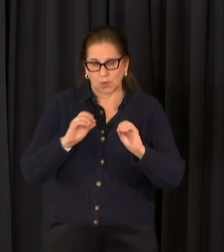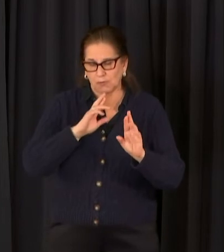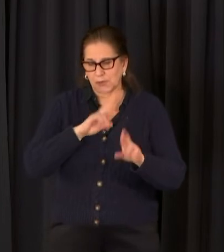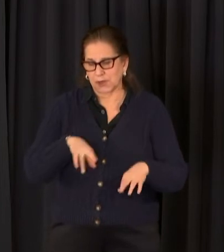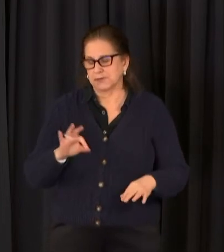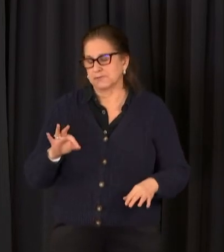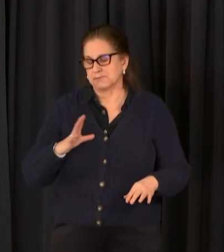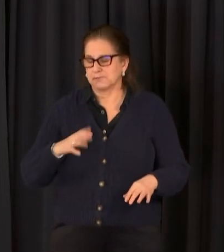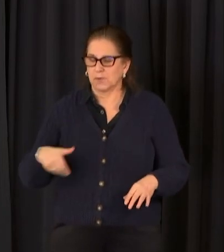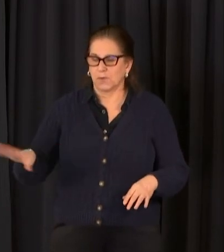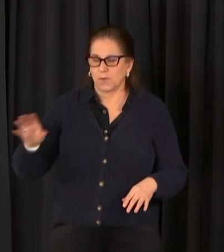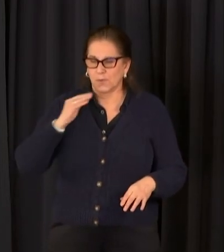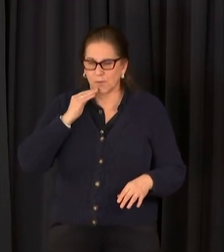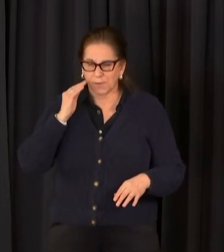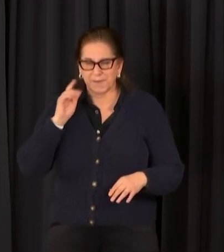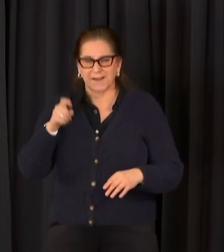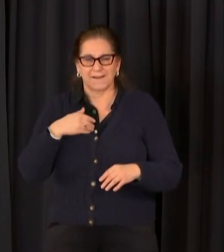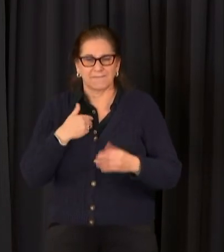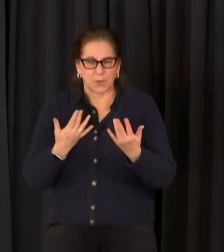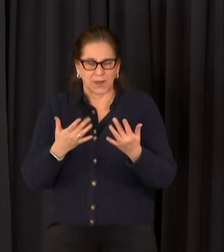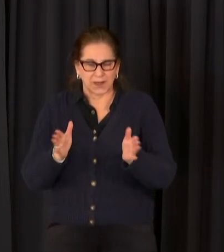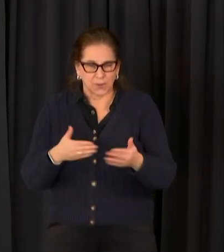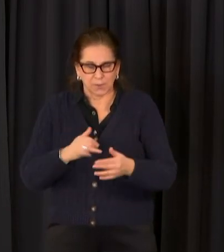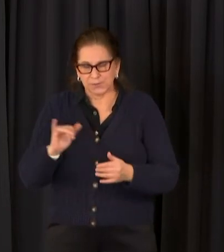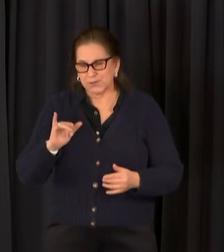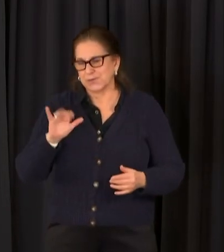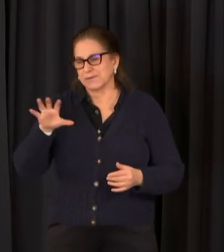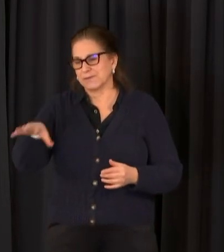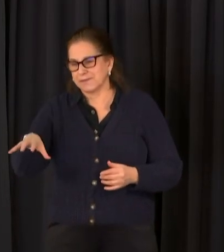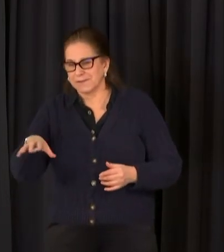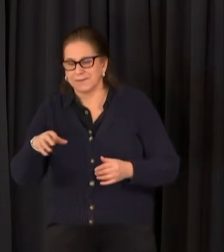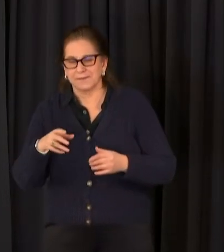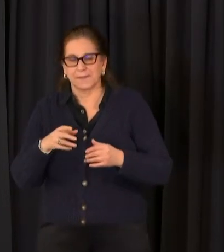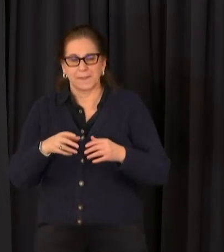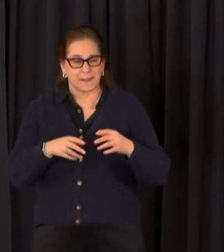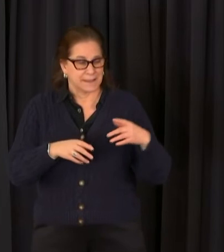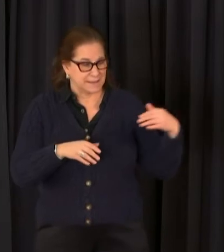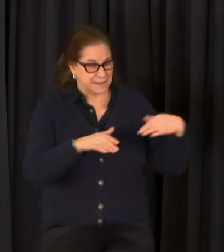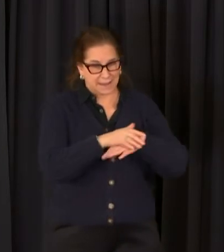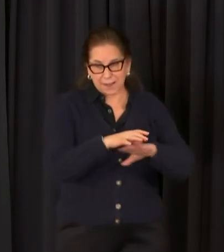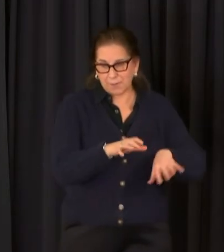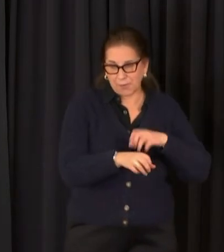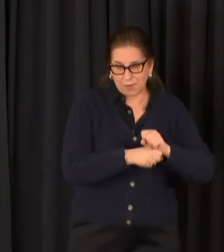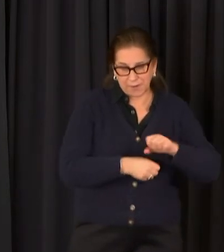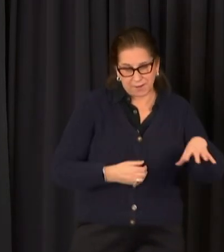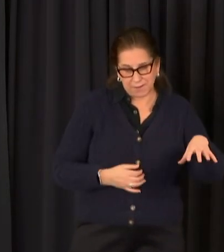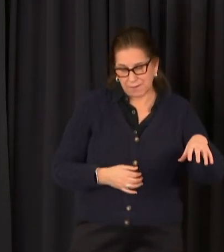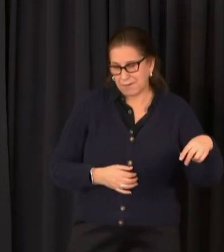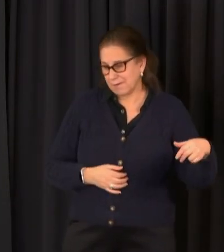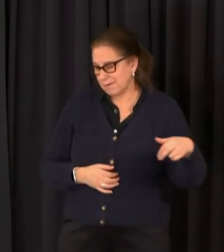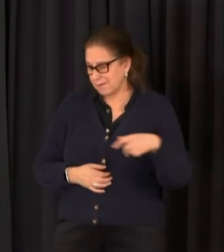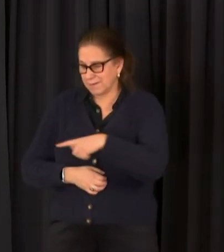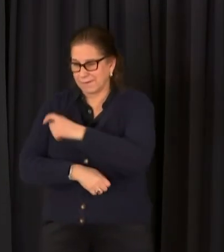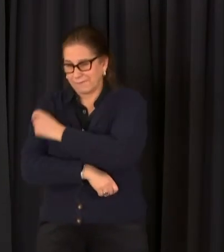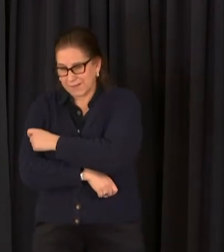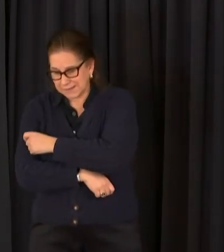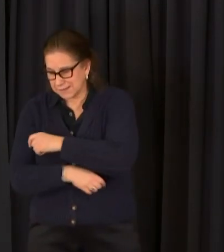While they are waiting, we have implemented a process of receiving your appointment for your second